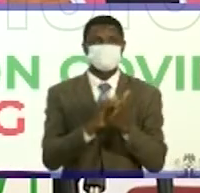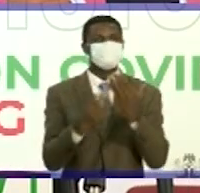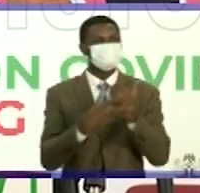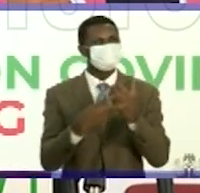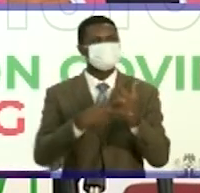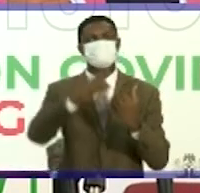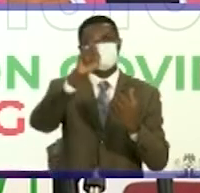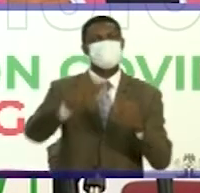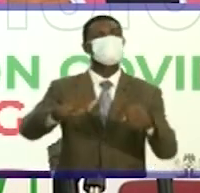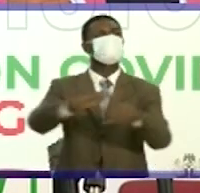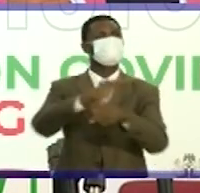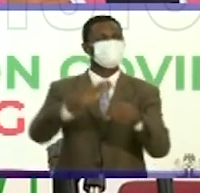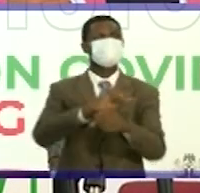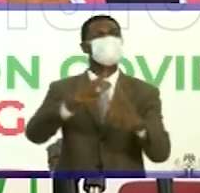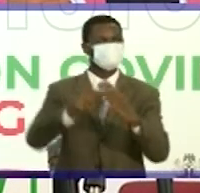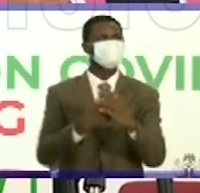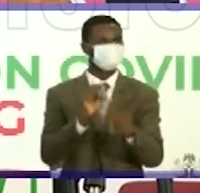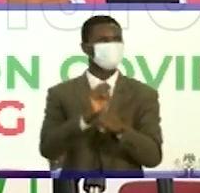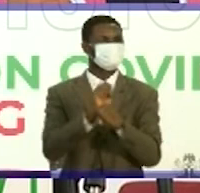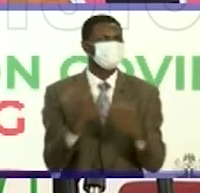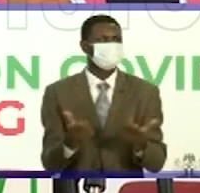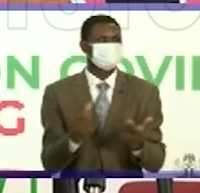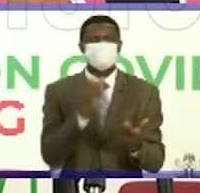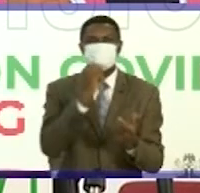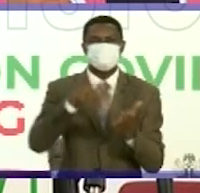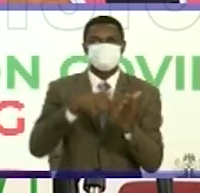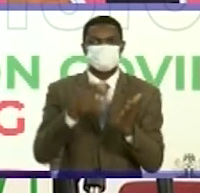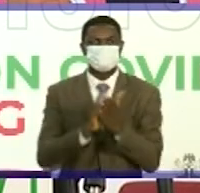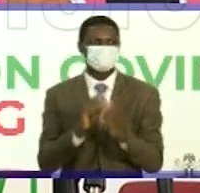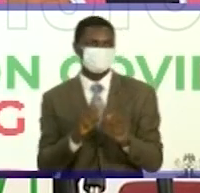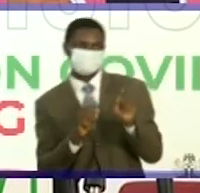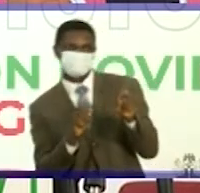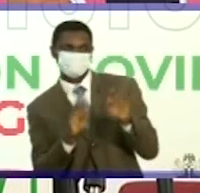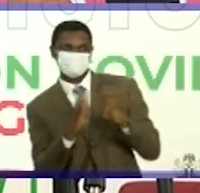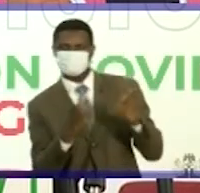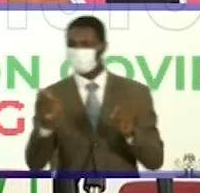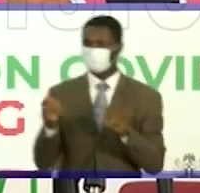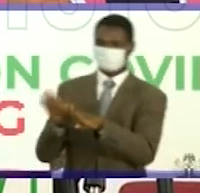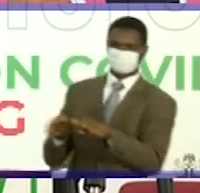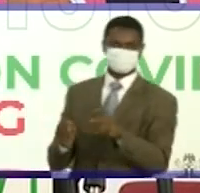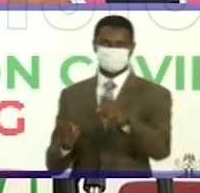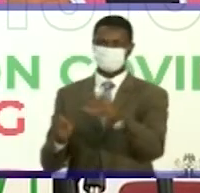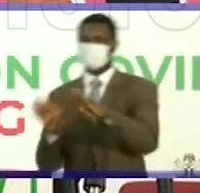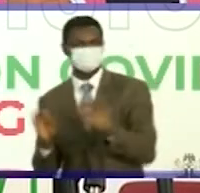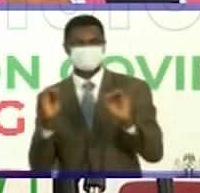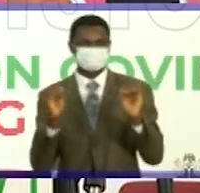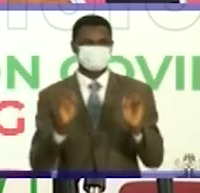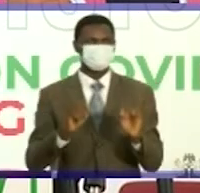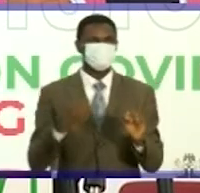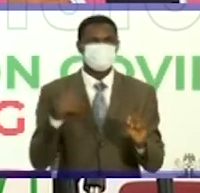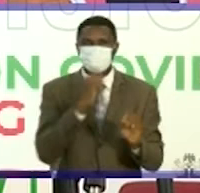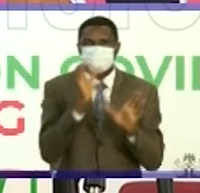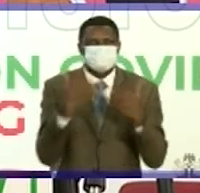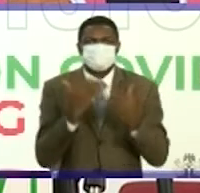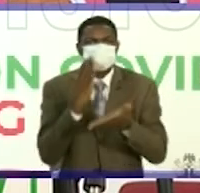full resumption? We don't mean that they can select the branches that they can open. And we no longer have restrictions in